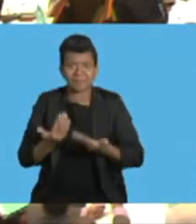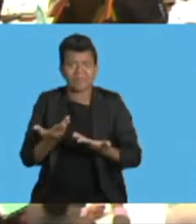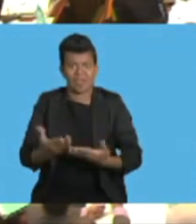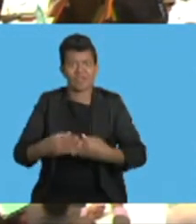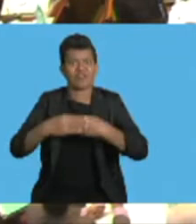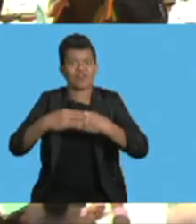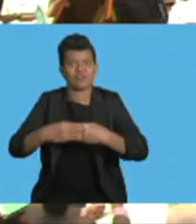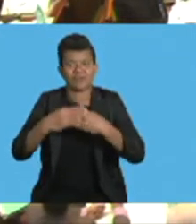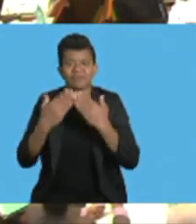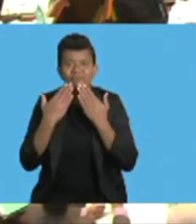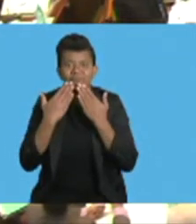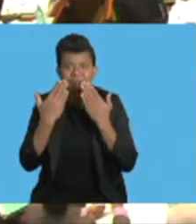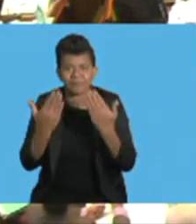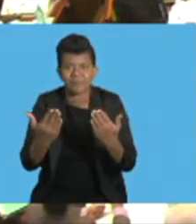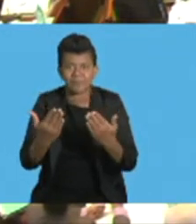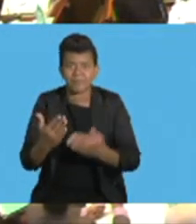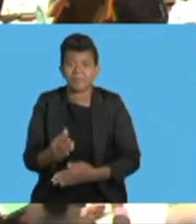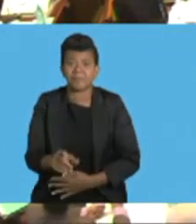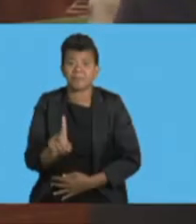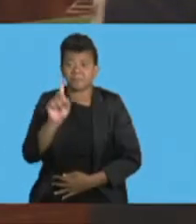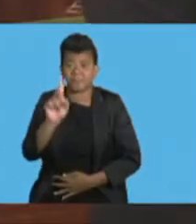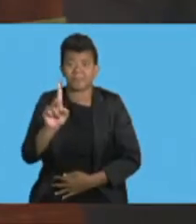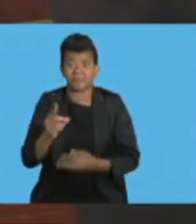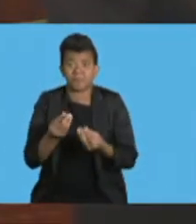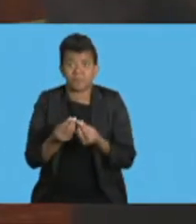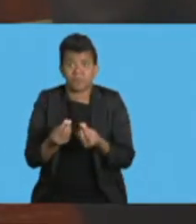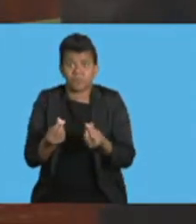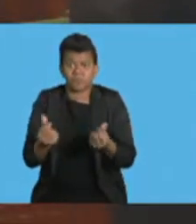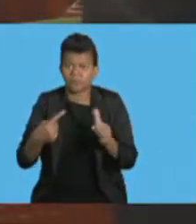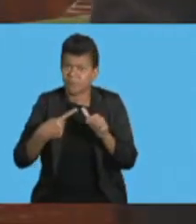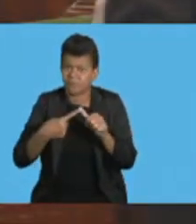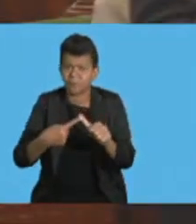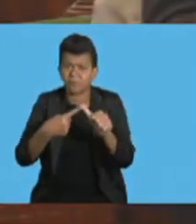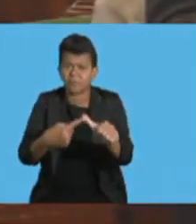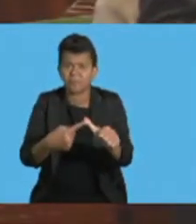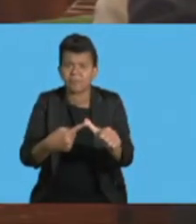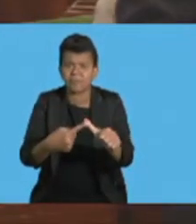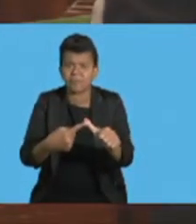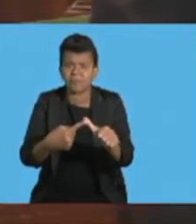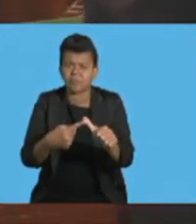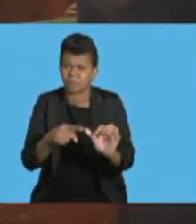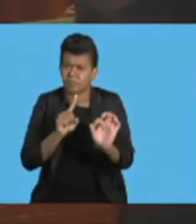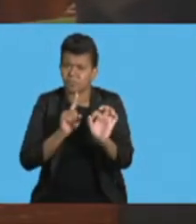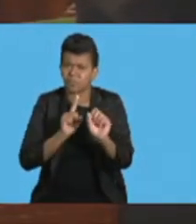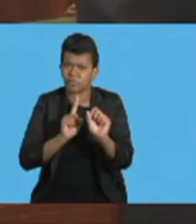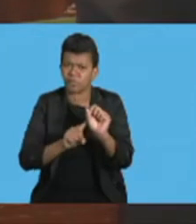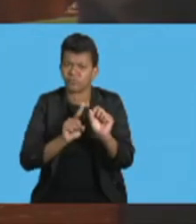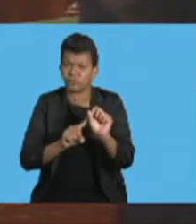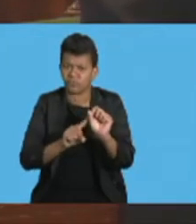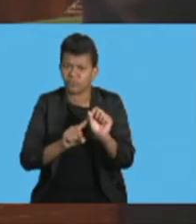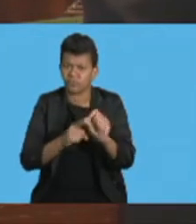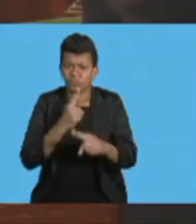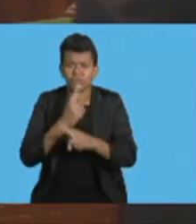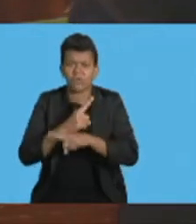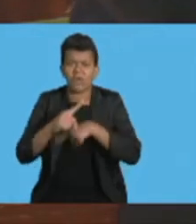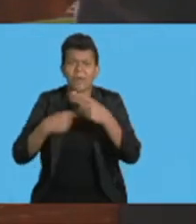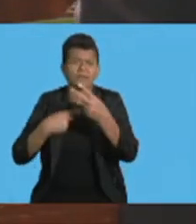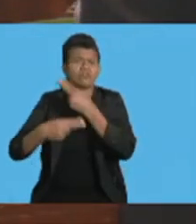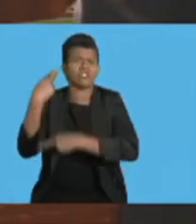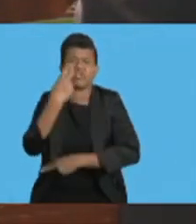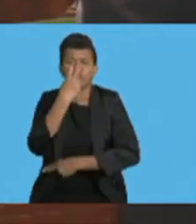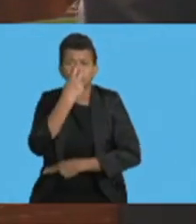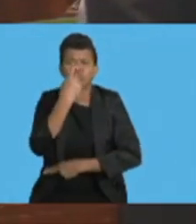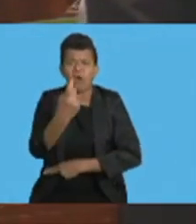Mr. Speaker, to address the question by the Honourable Speaker properly, let me go a bit into the history of the Botanical Gardens.